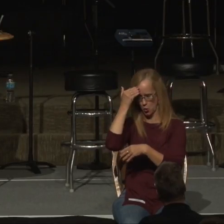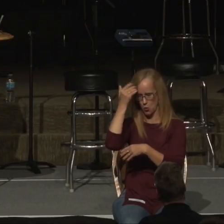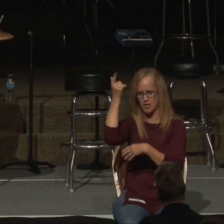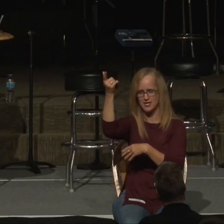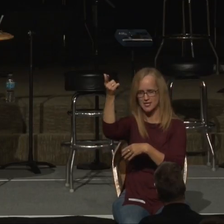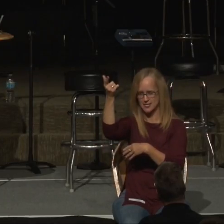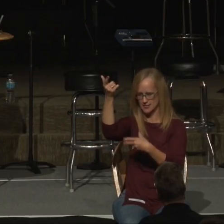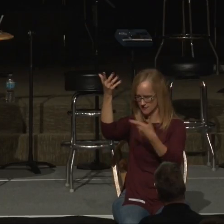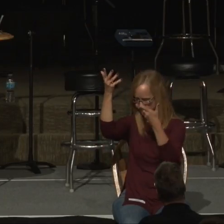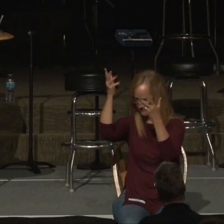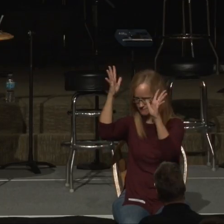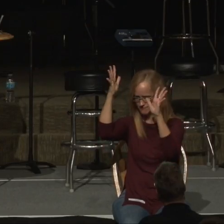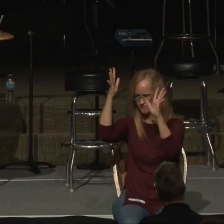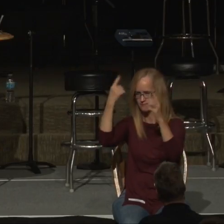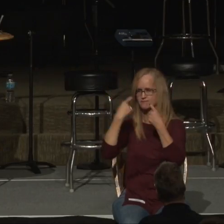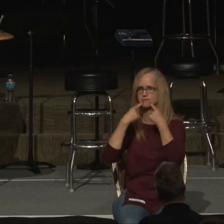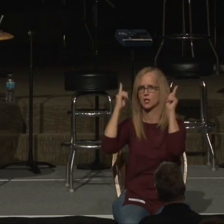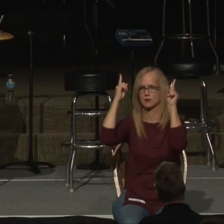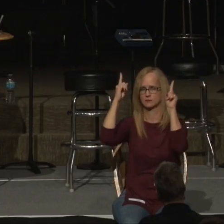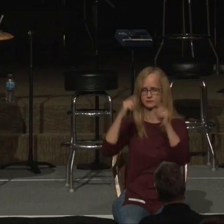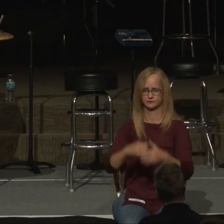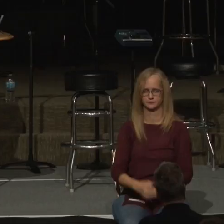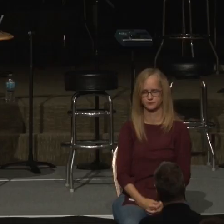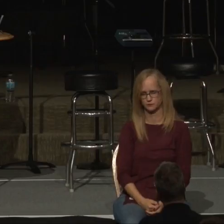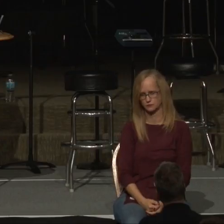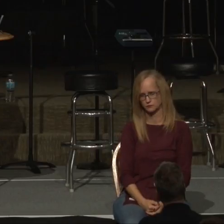it covered.